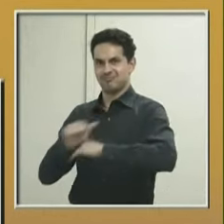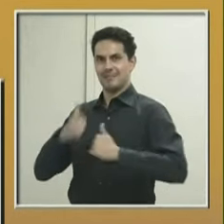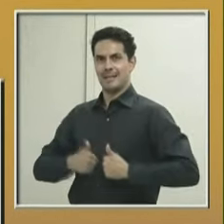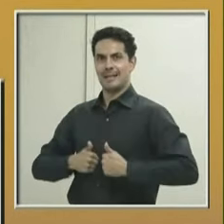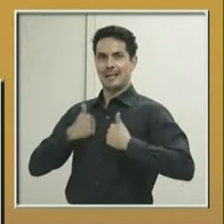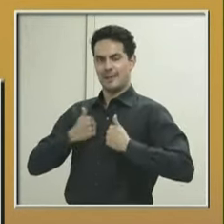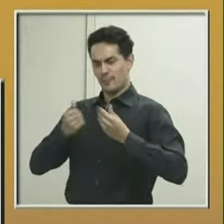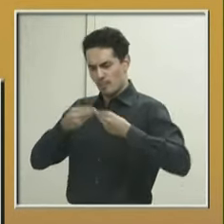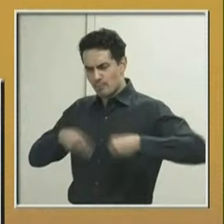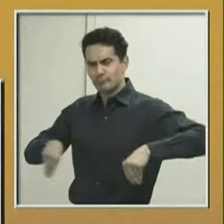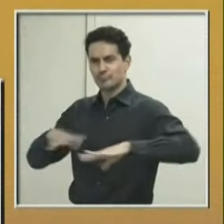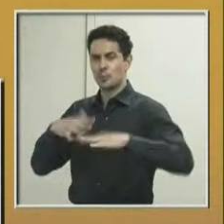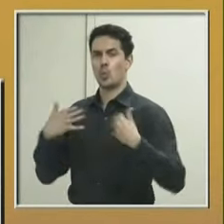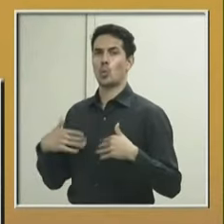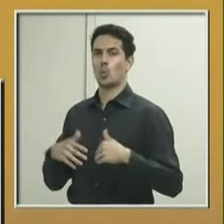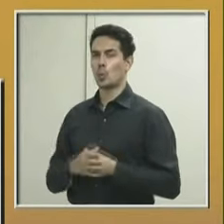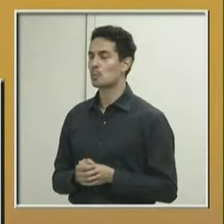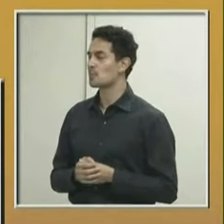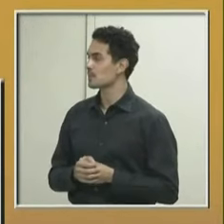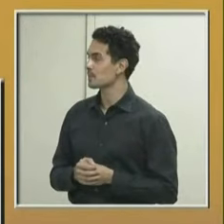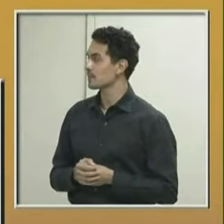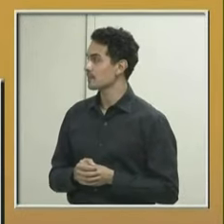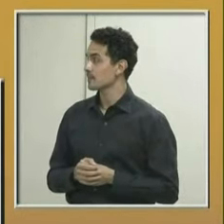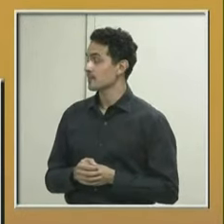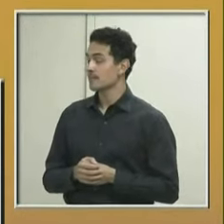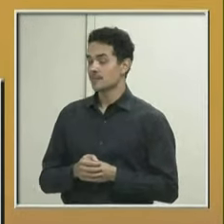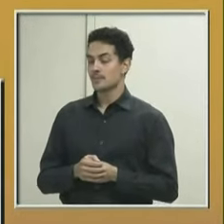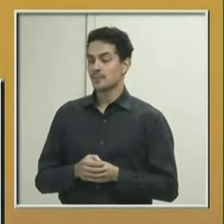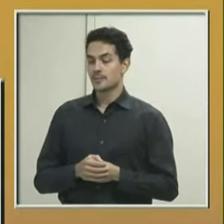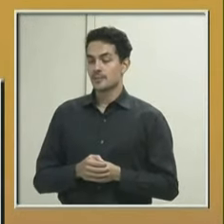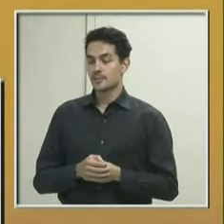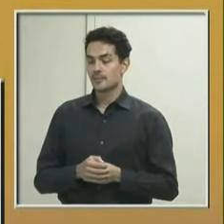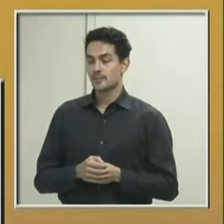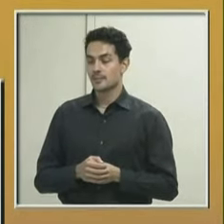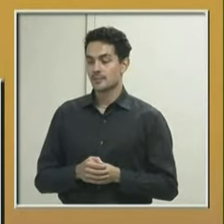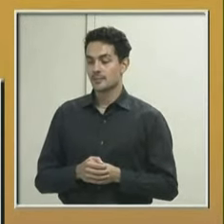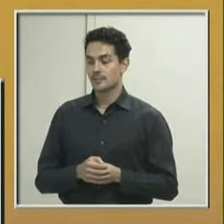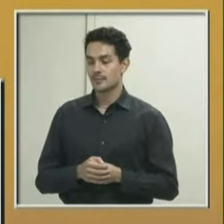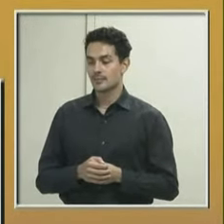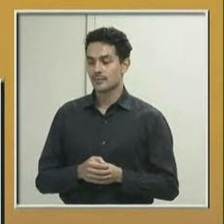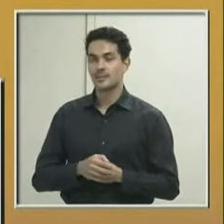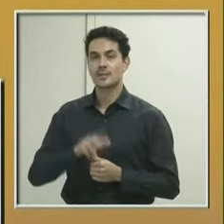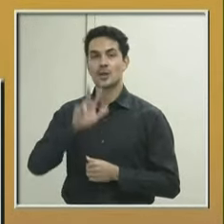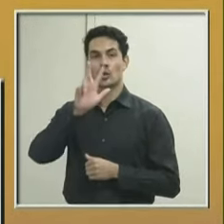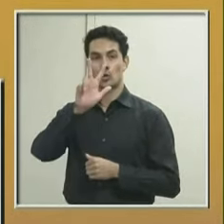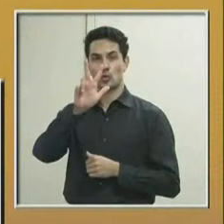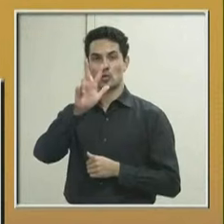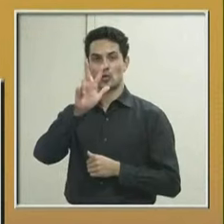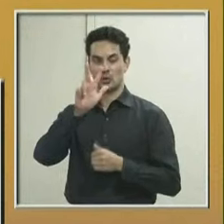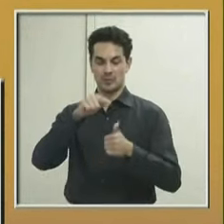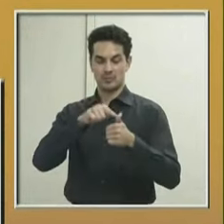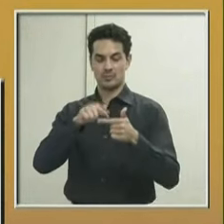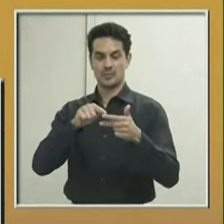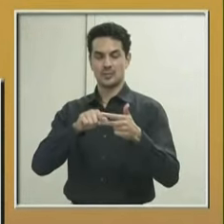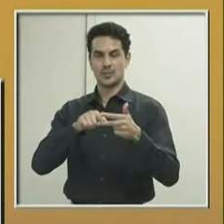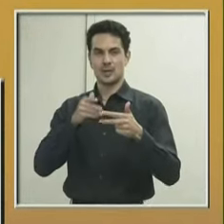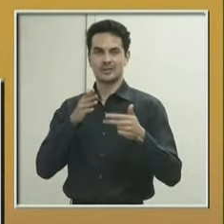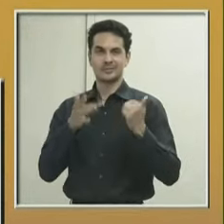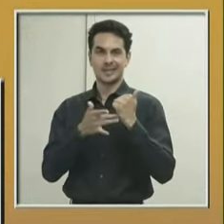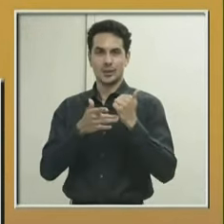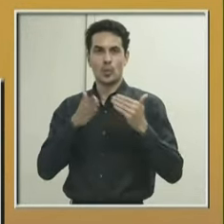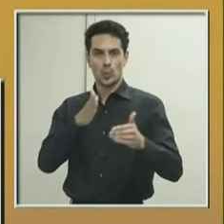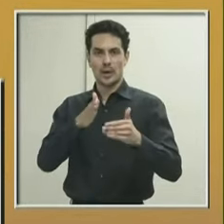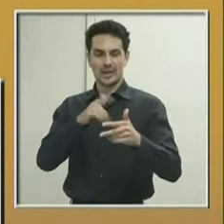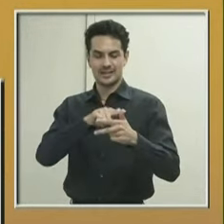property. In this fire, the fire spread by three mechanisms. First, direct